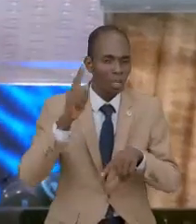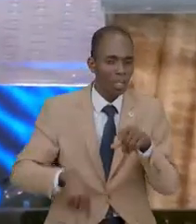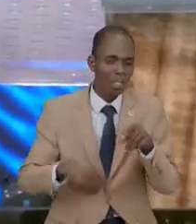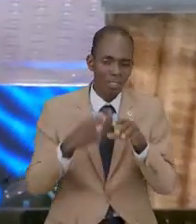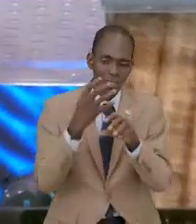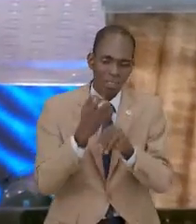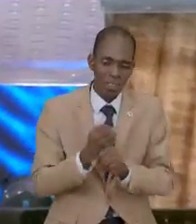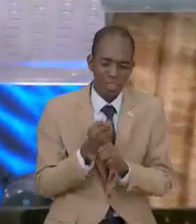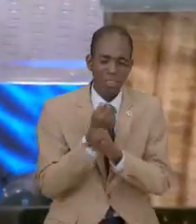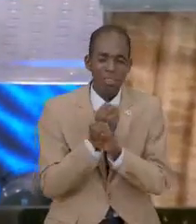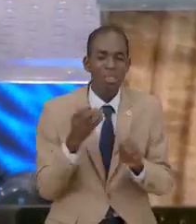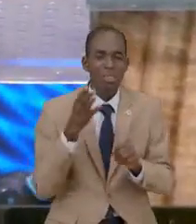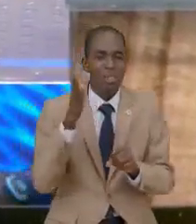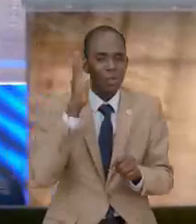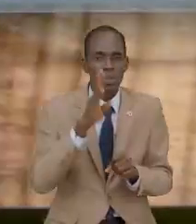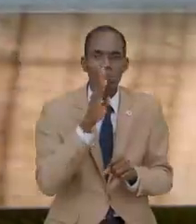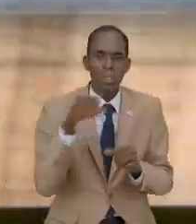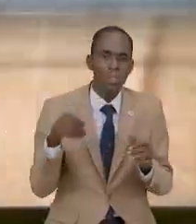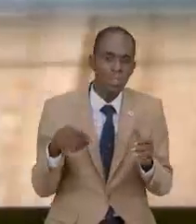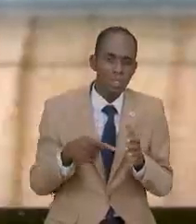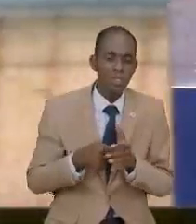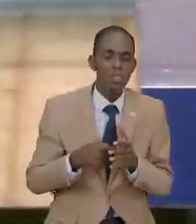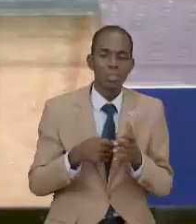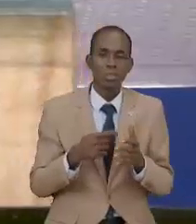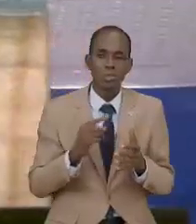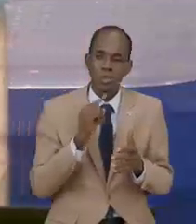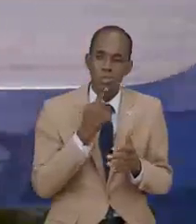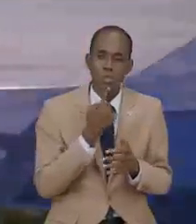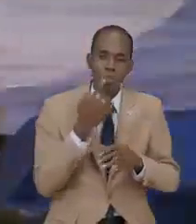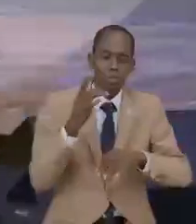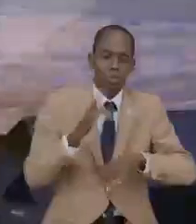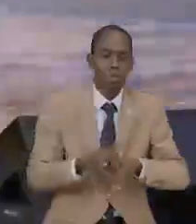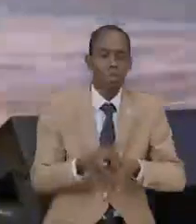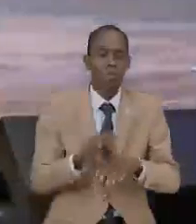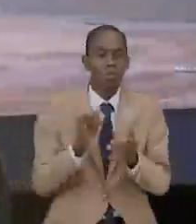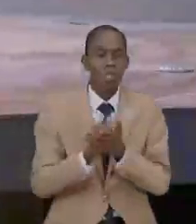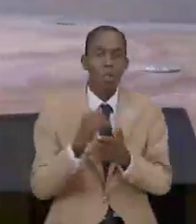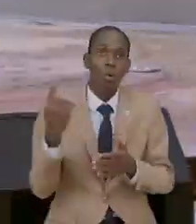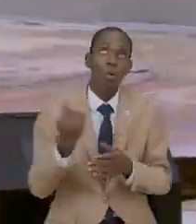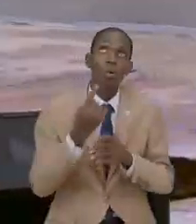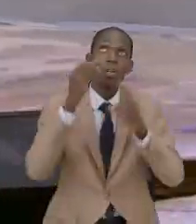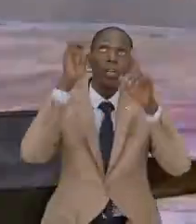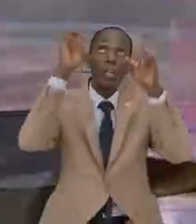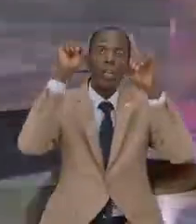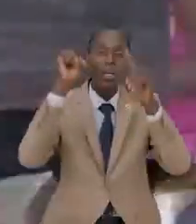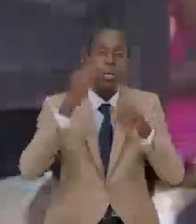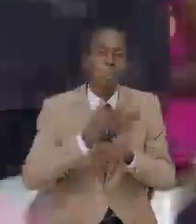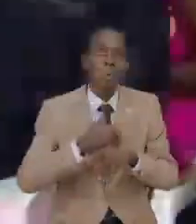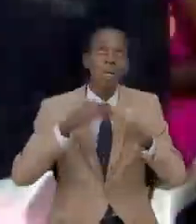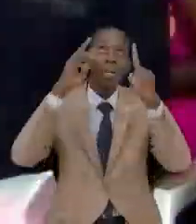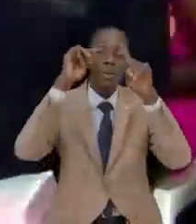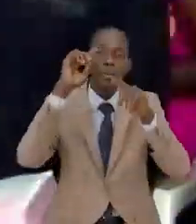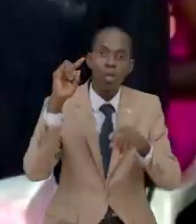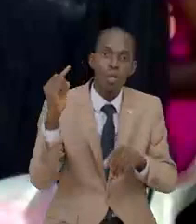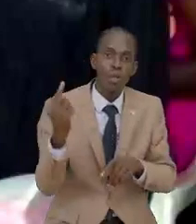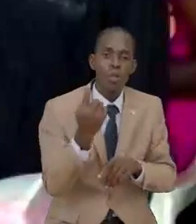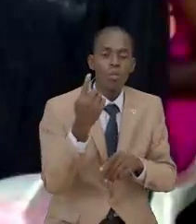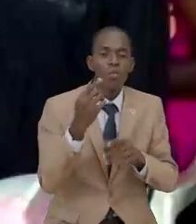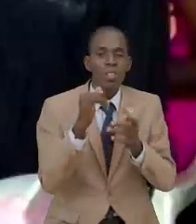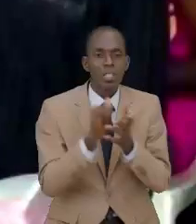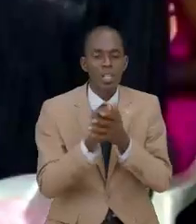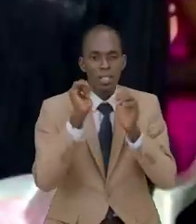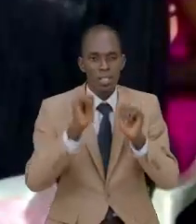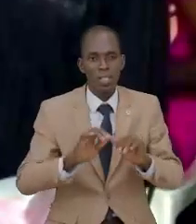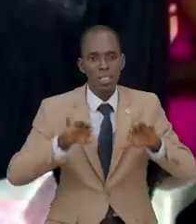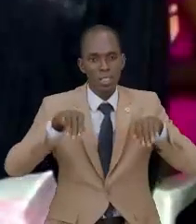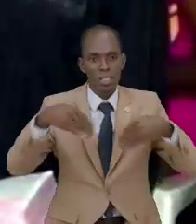There will be conviction that it is only him and him alone that can give me that